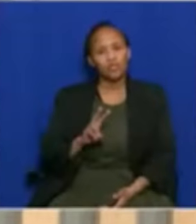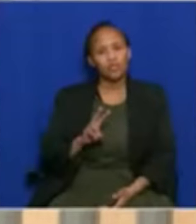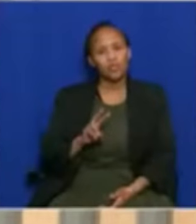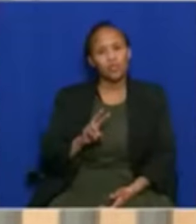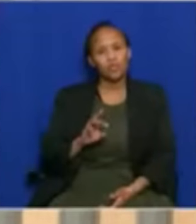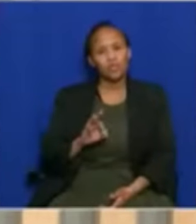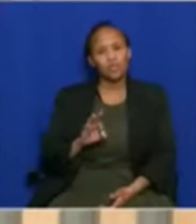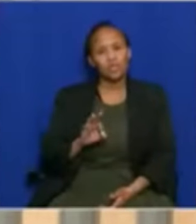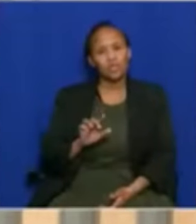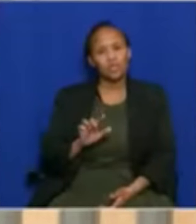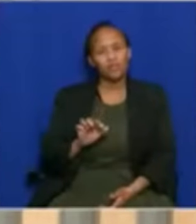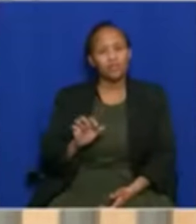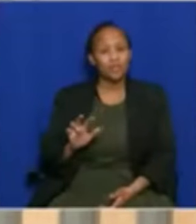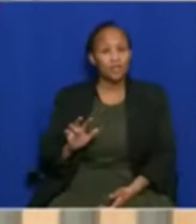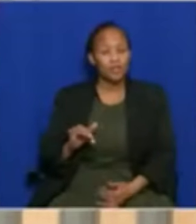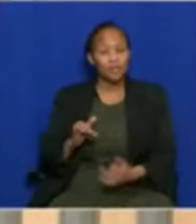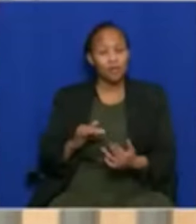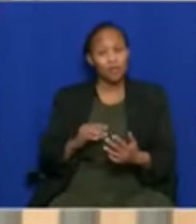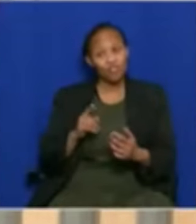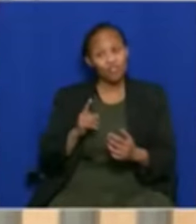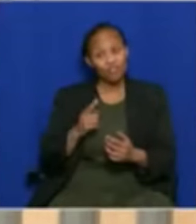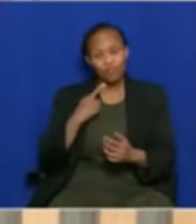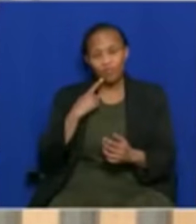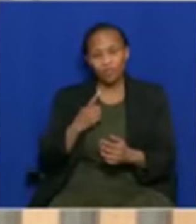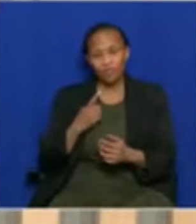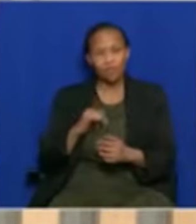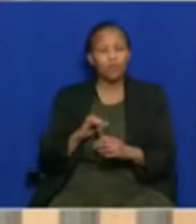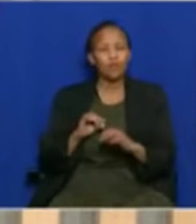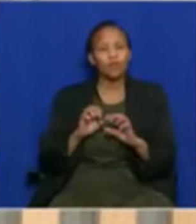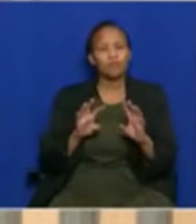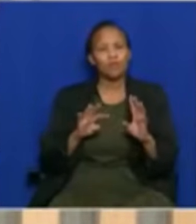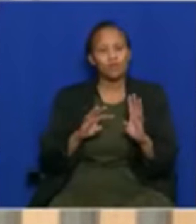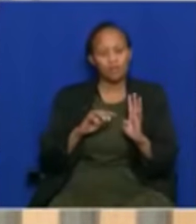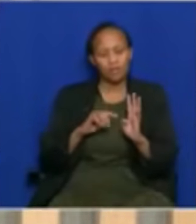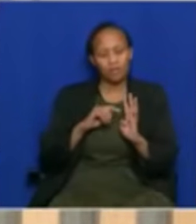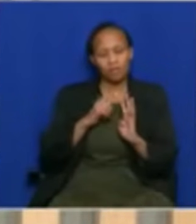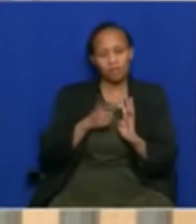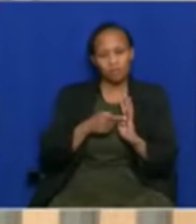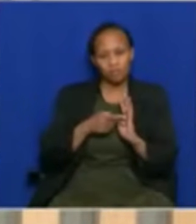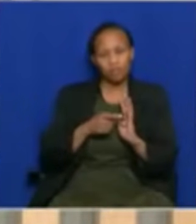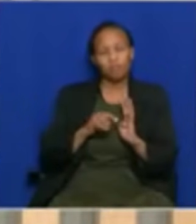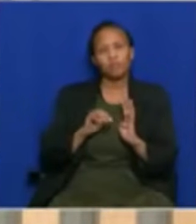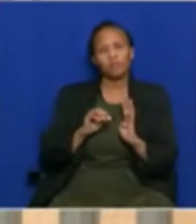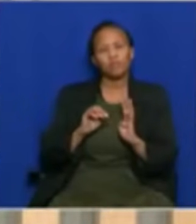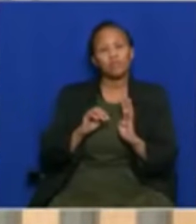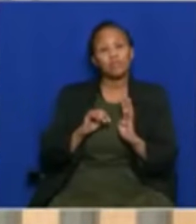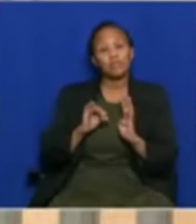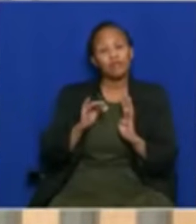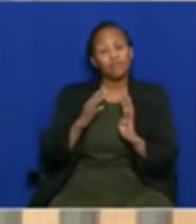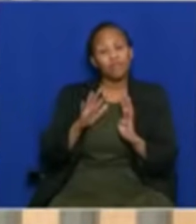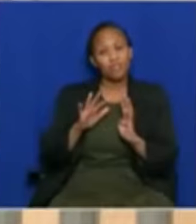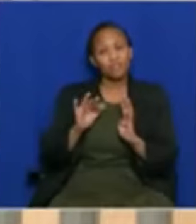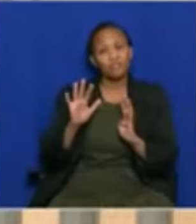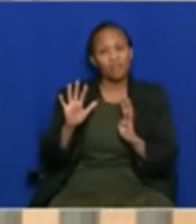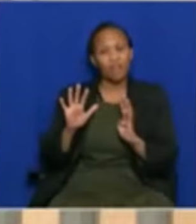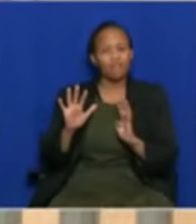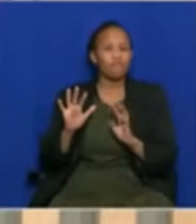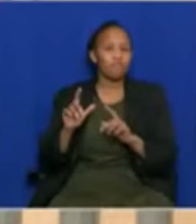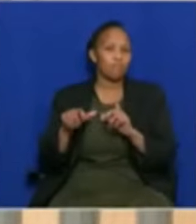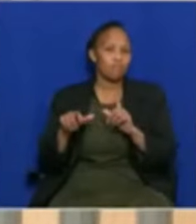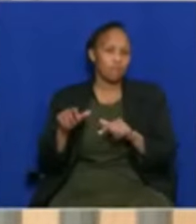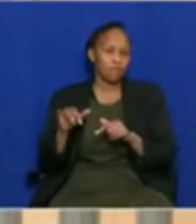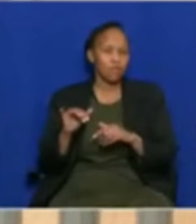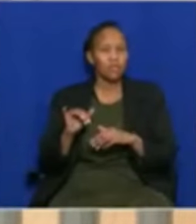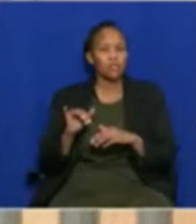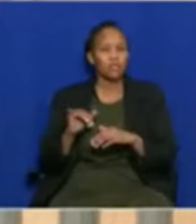panel, Kumalo Madondo Lushabali Laka Laka and Gabela shortlisted 5 candidates, 2 who were from